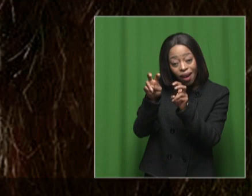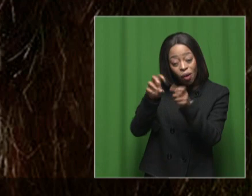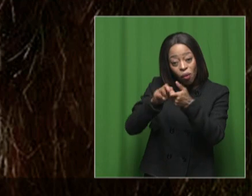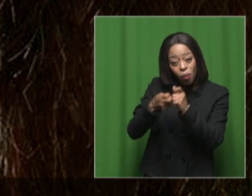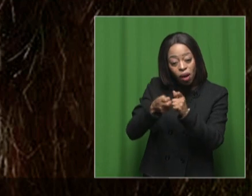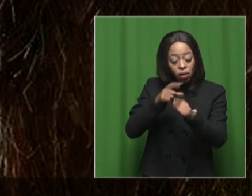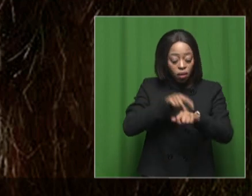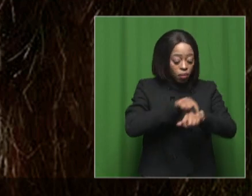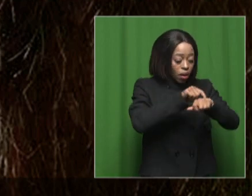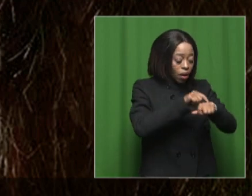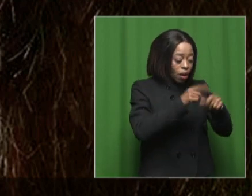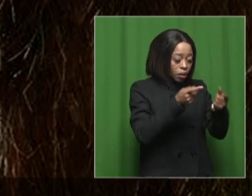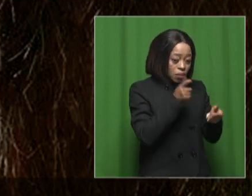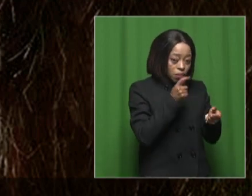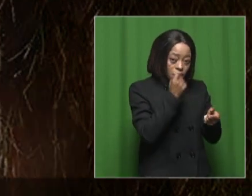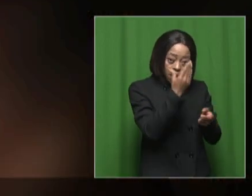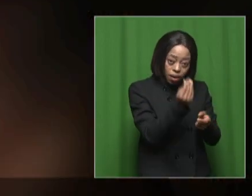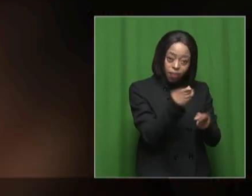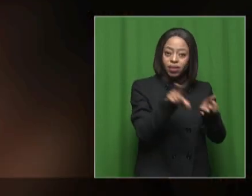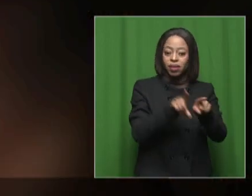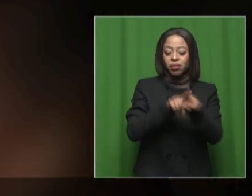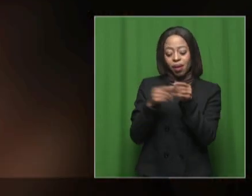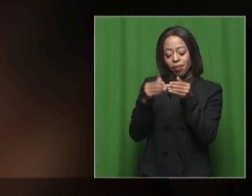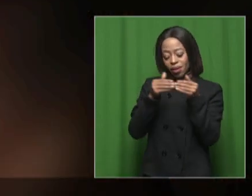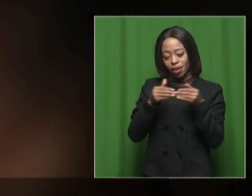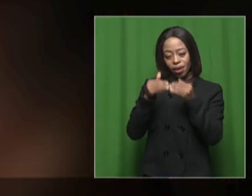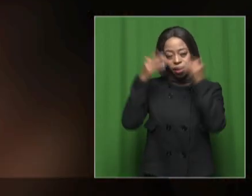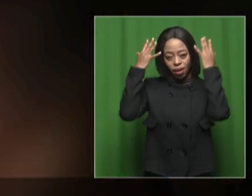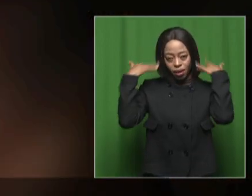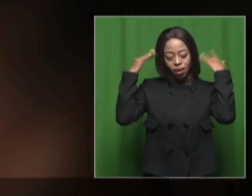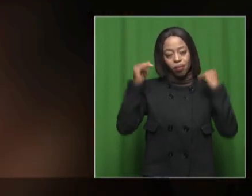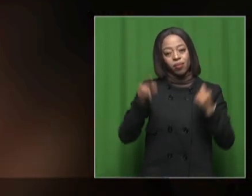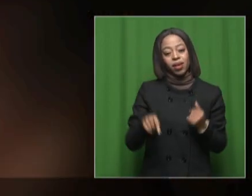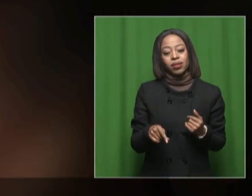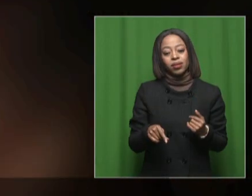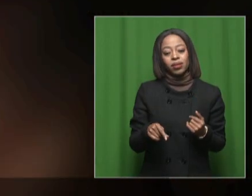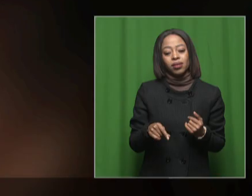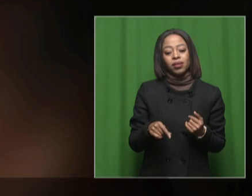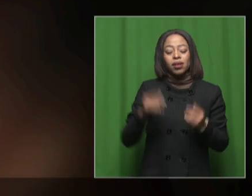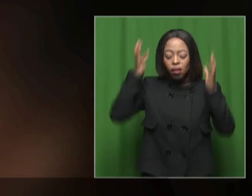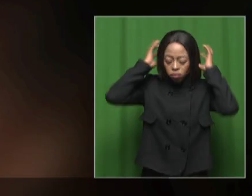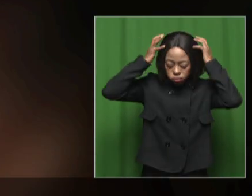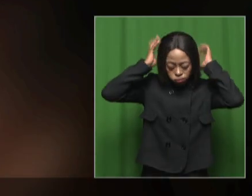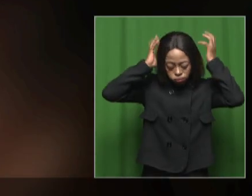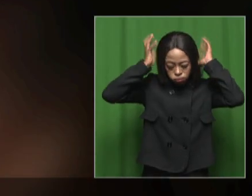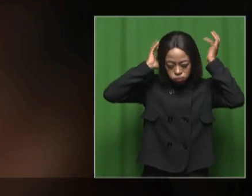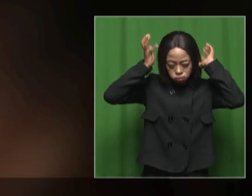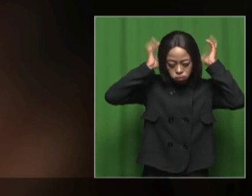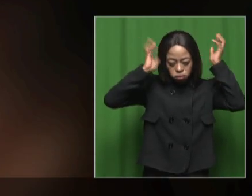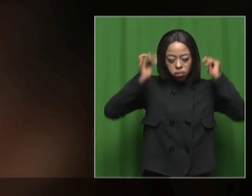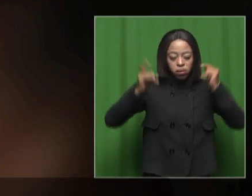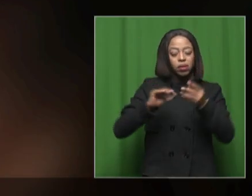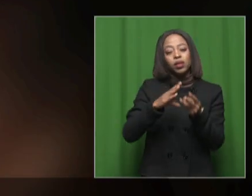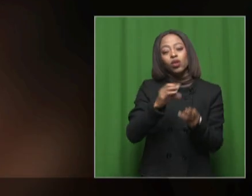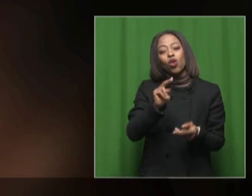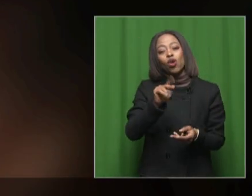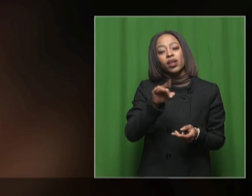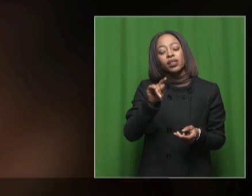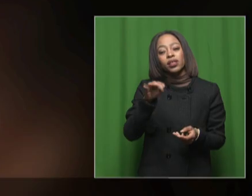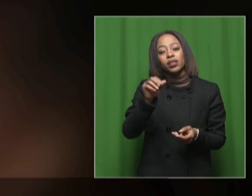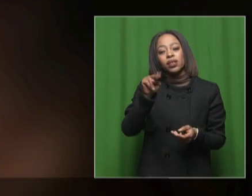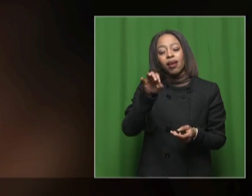medical treatment itself, you have to look after your hair, condition your hair, or shampoo your hair. There's a study that we